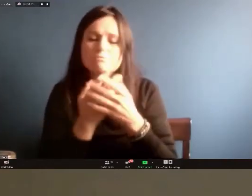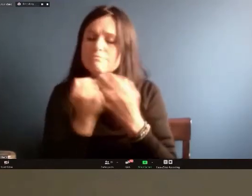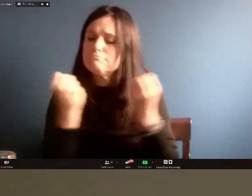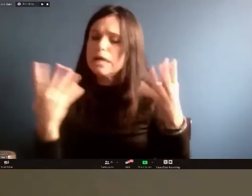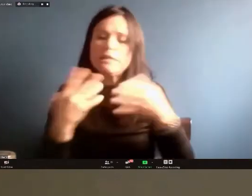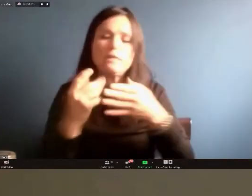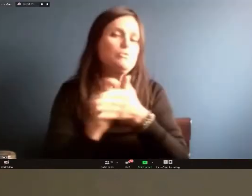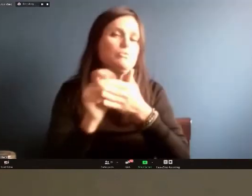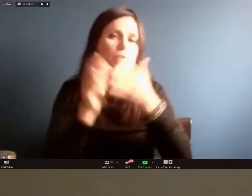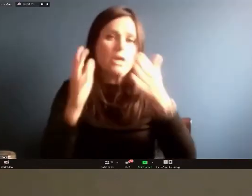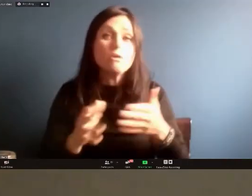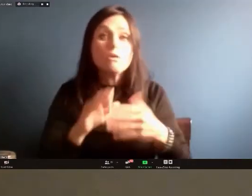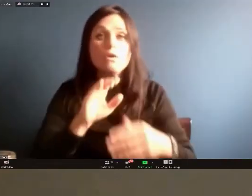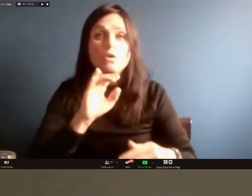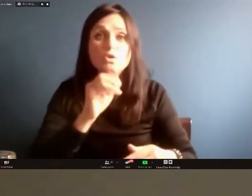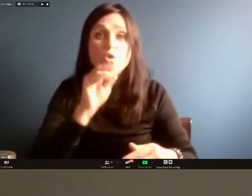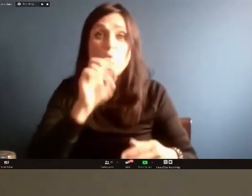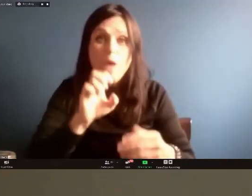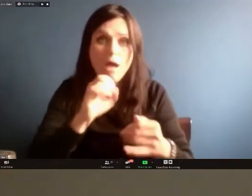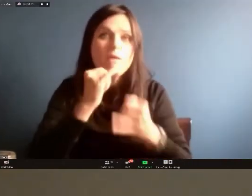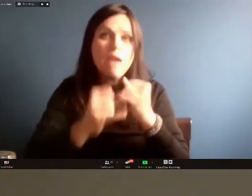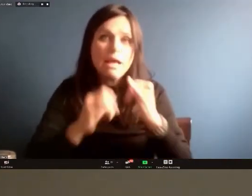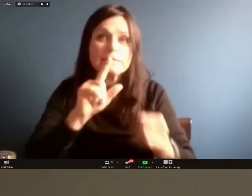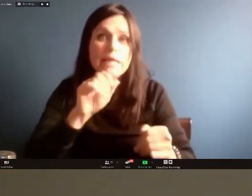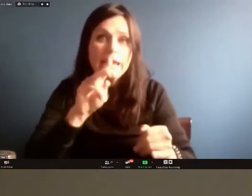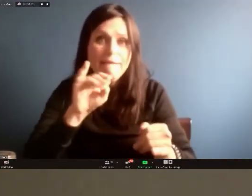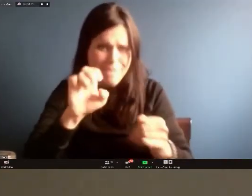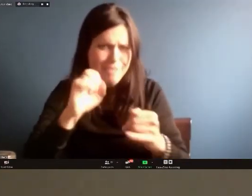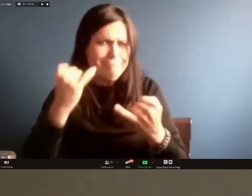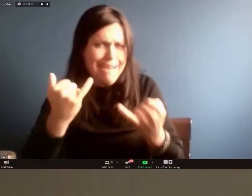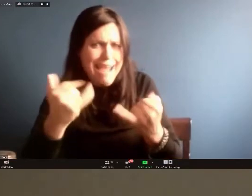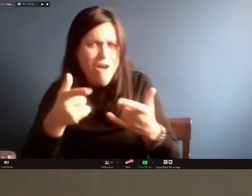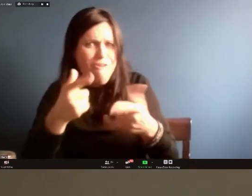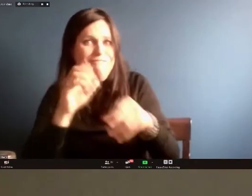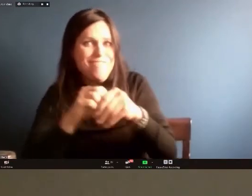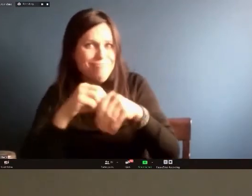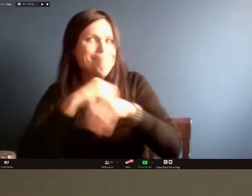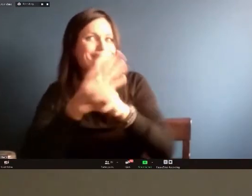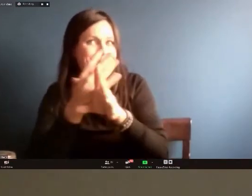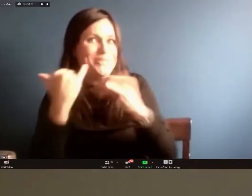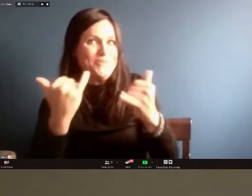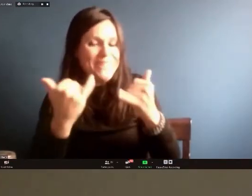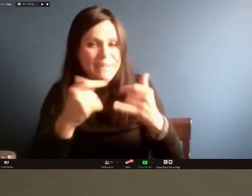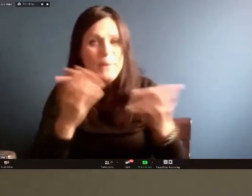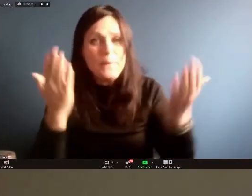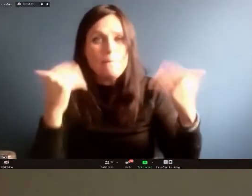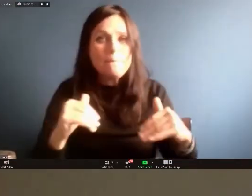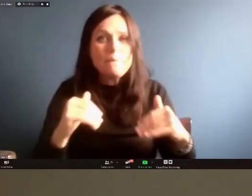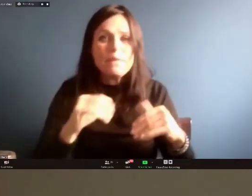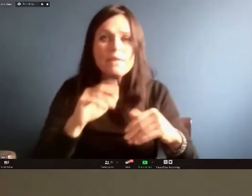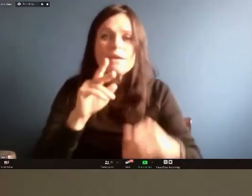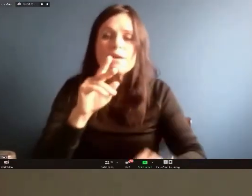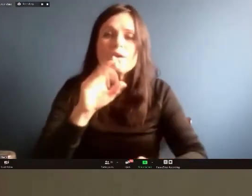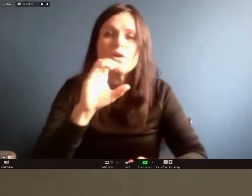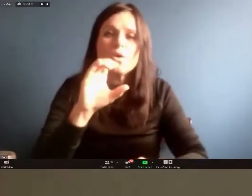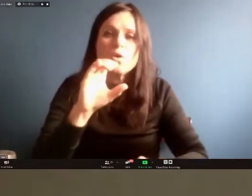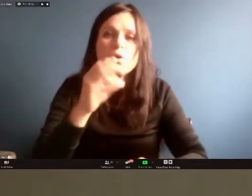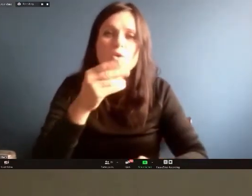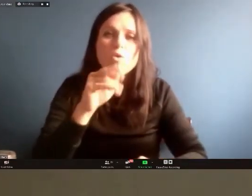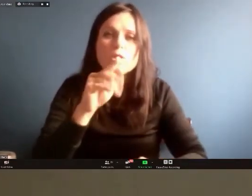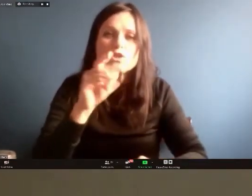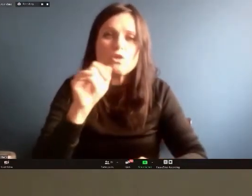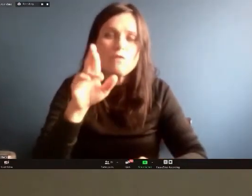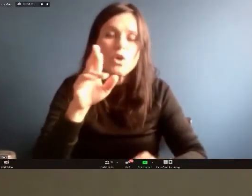We've got Joanne Levy right here with us today. And we've got Christopher Paul Curtis is